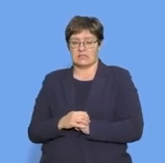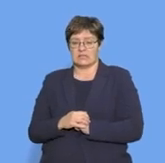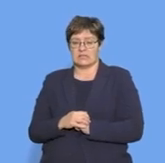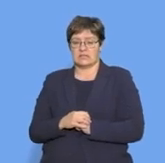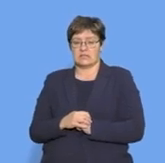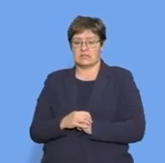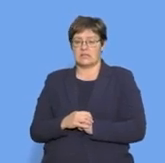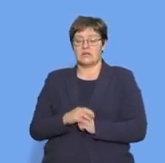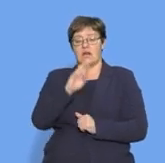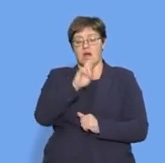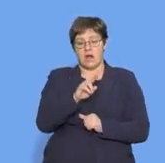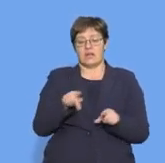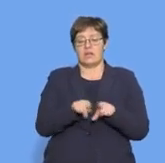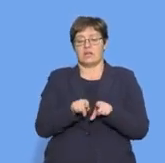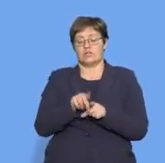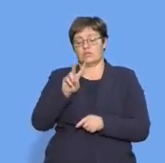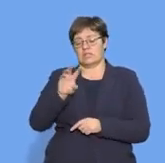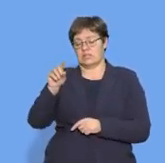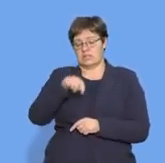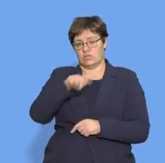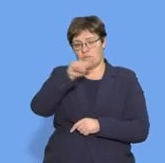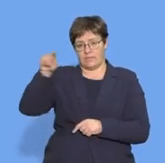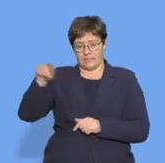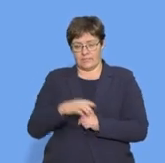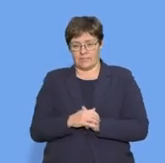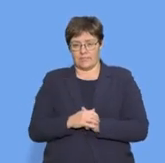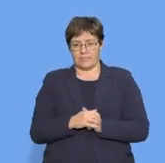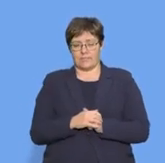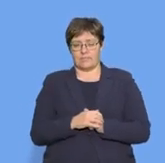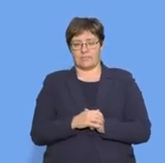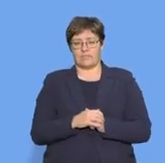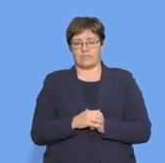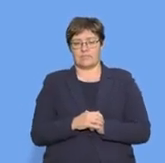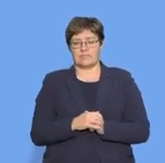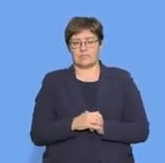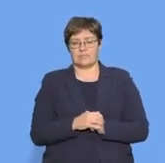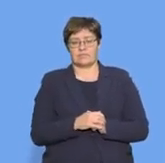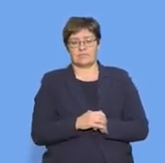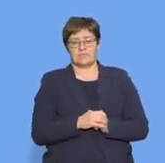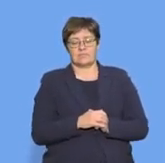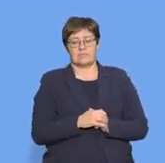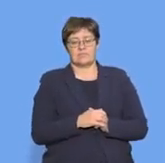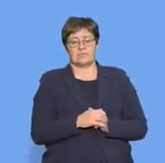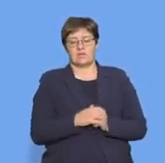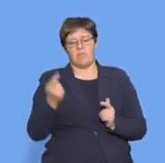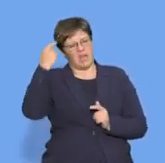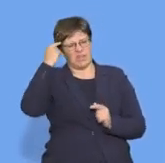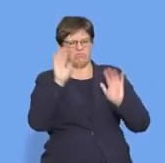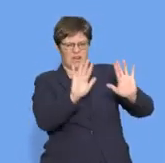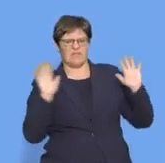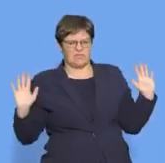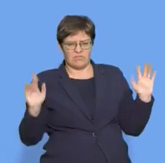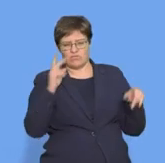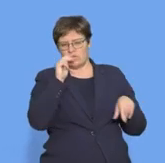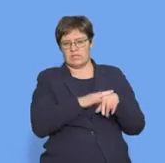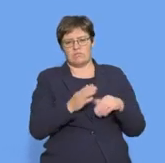really need to even find the square root there, right? I was actually about to do it, but now that I'm thinking about it, I don't